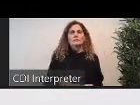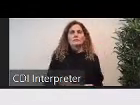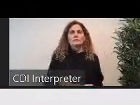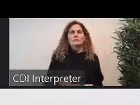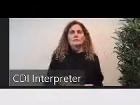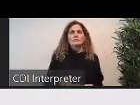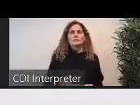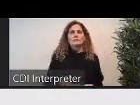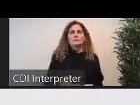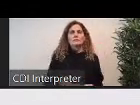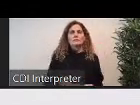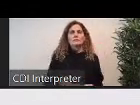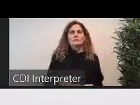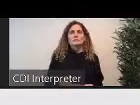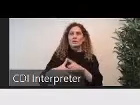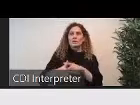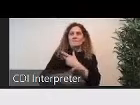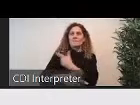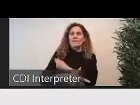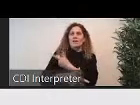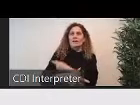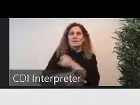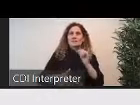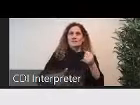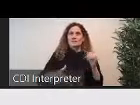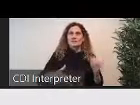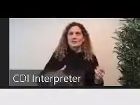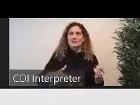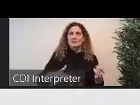to vaccinators' efforts to provide vaccines?